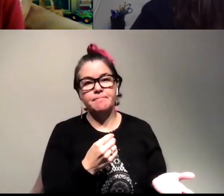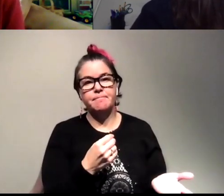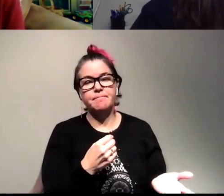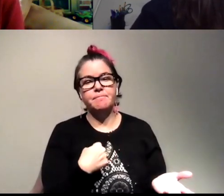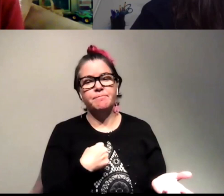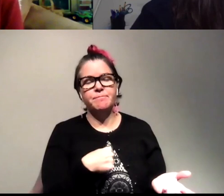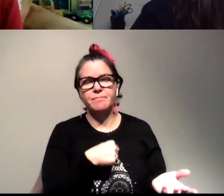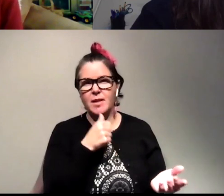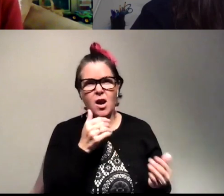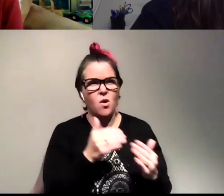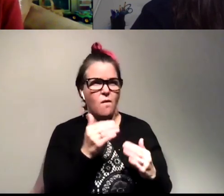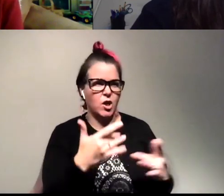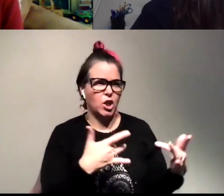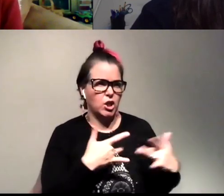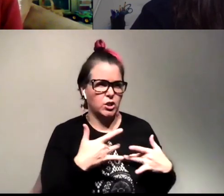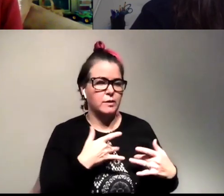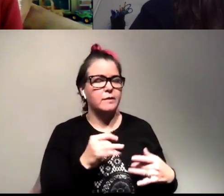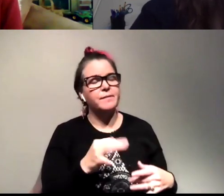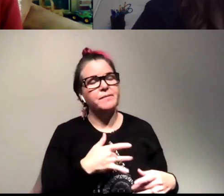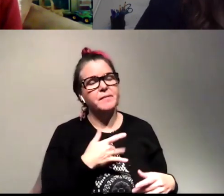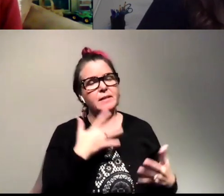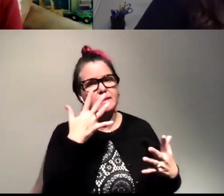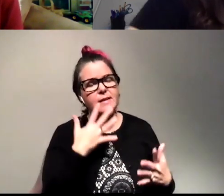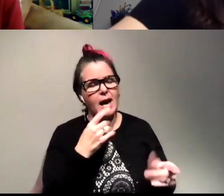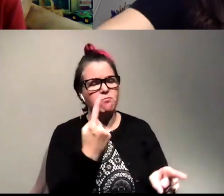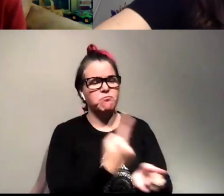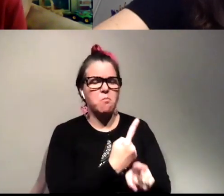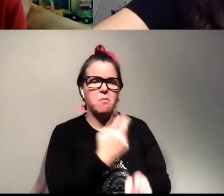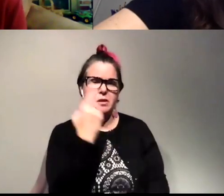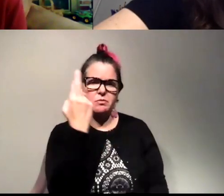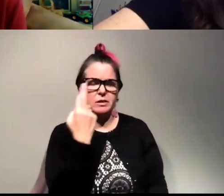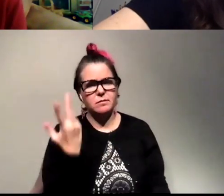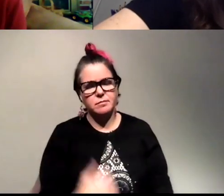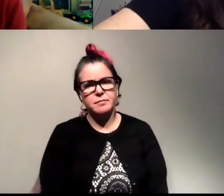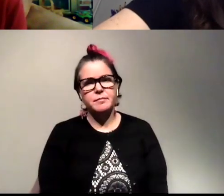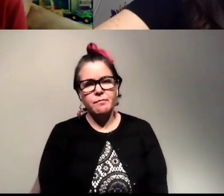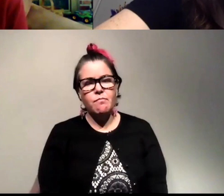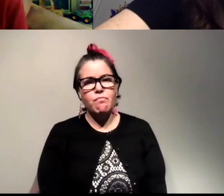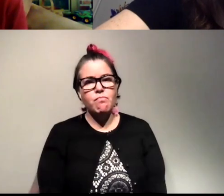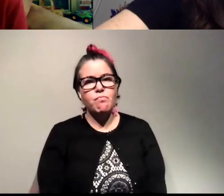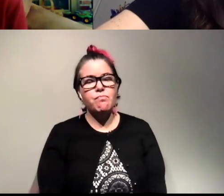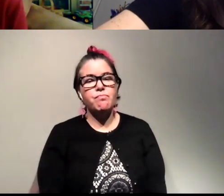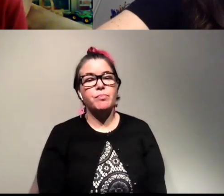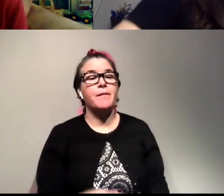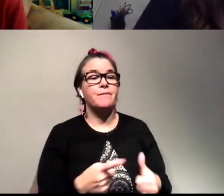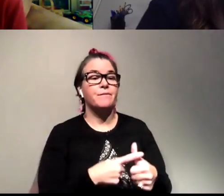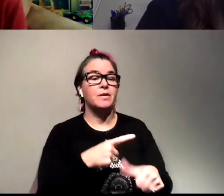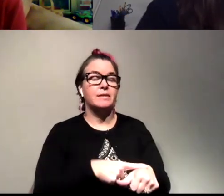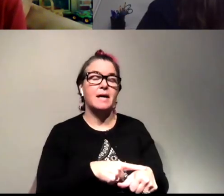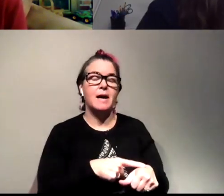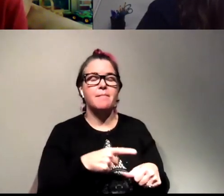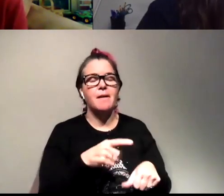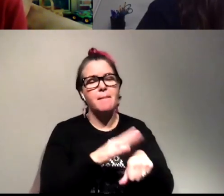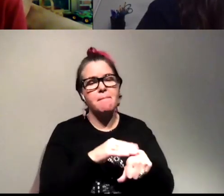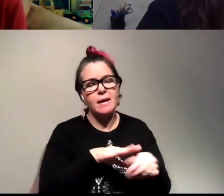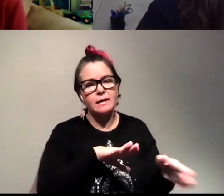about it when you are sad for reasons that should make you sad. The first time I had a pet die,